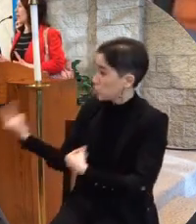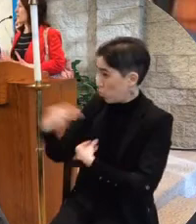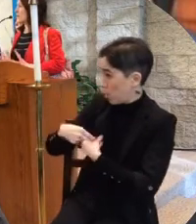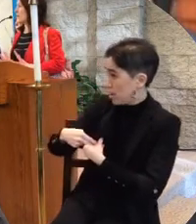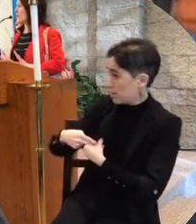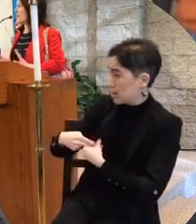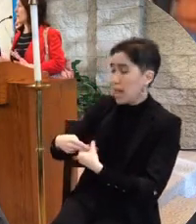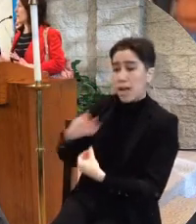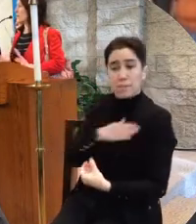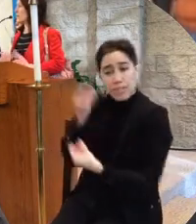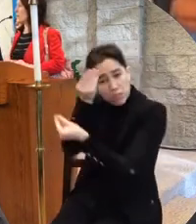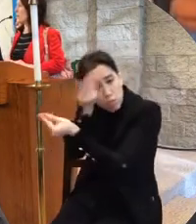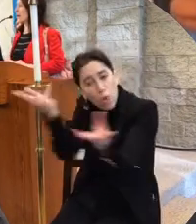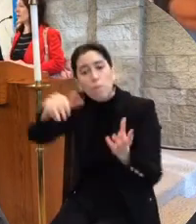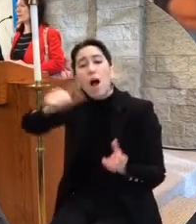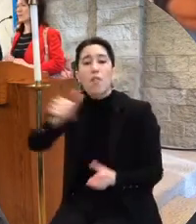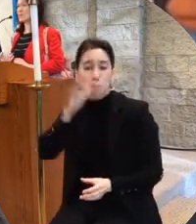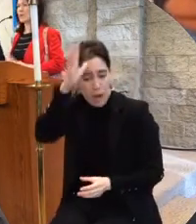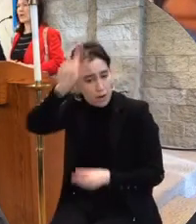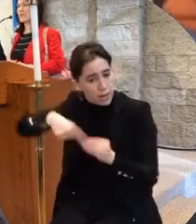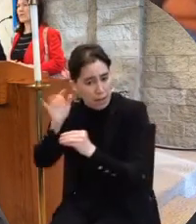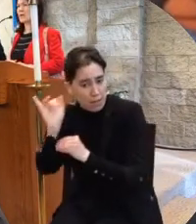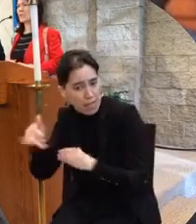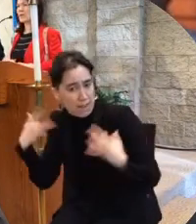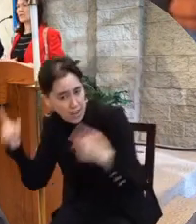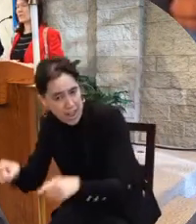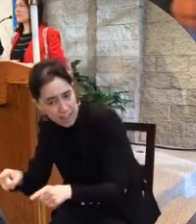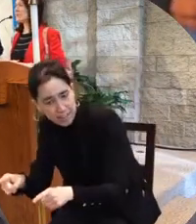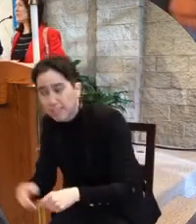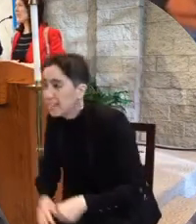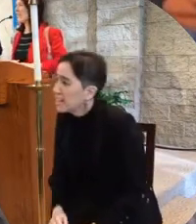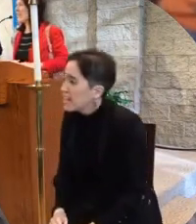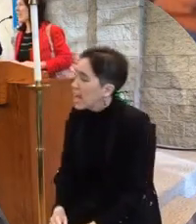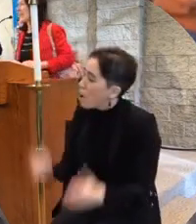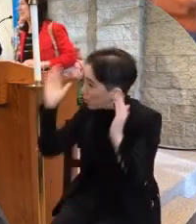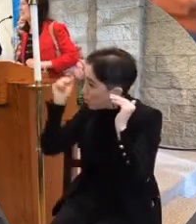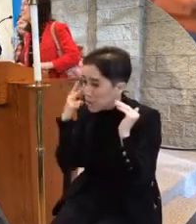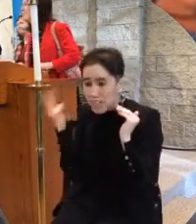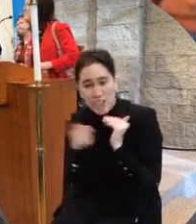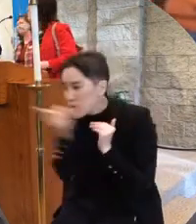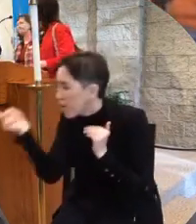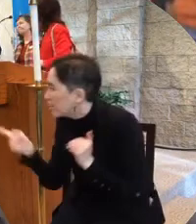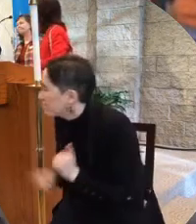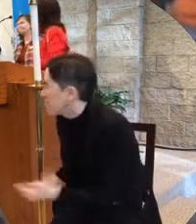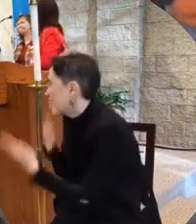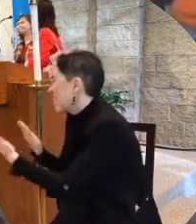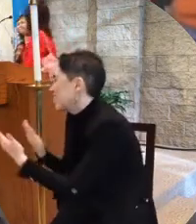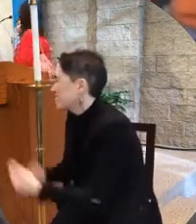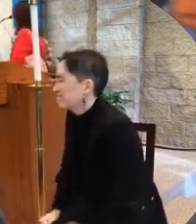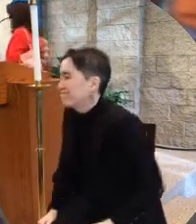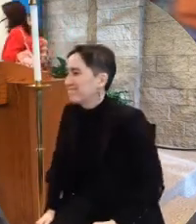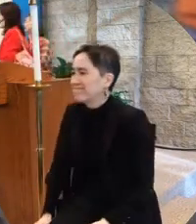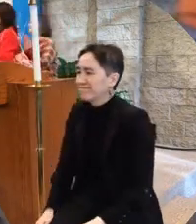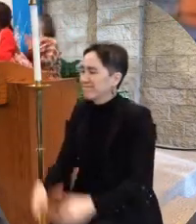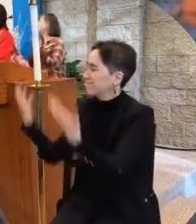other parents that you know about it and to join us, and we'd love to see you. Thanks. Thank you, Trina.